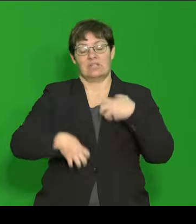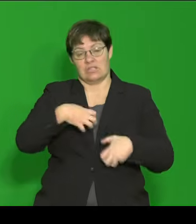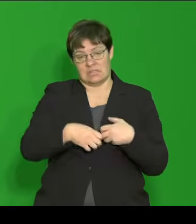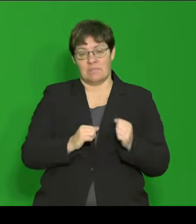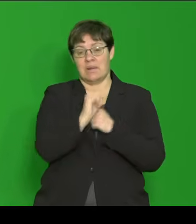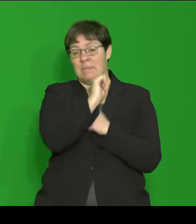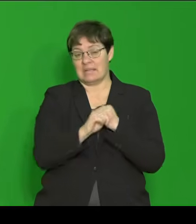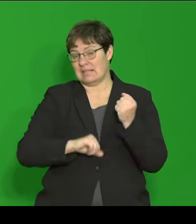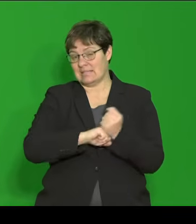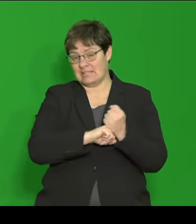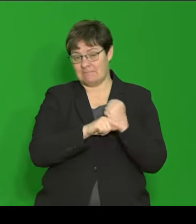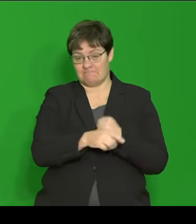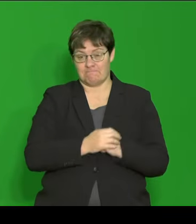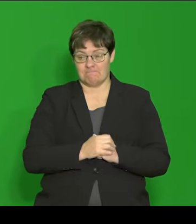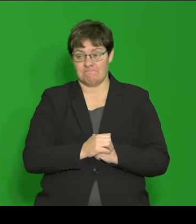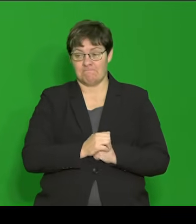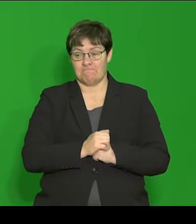that is mechanically assisted.